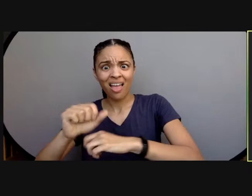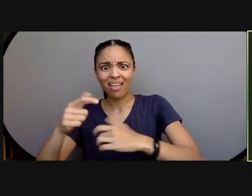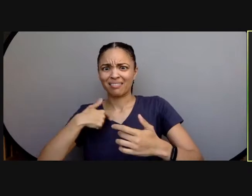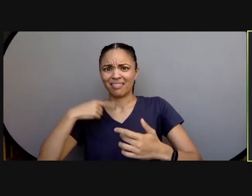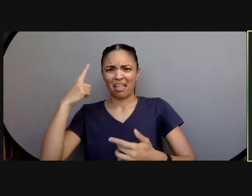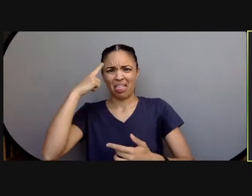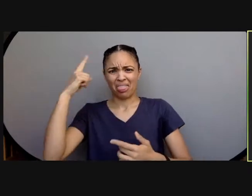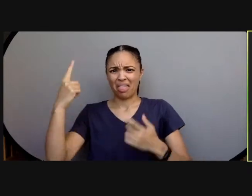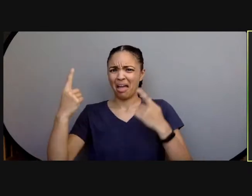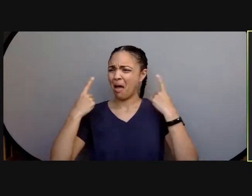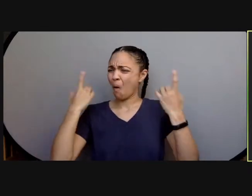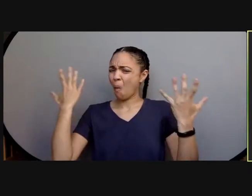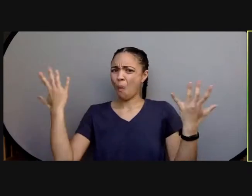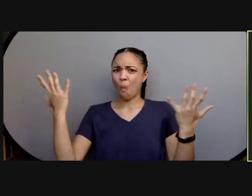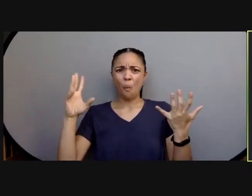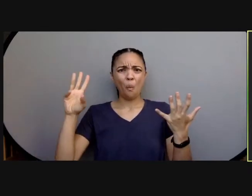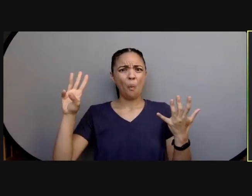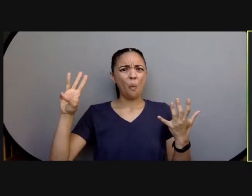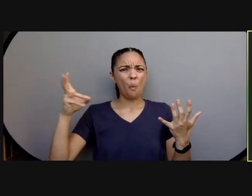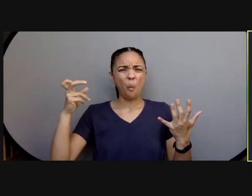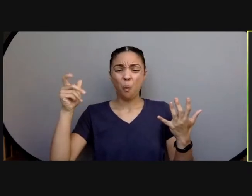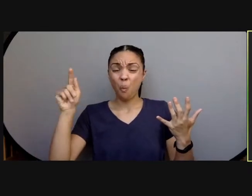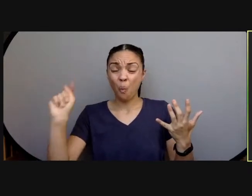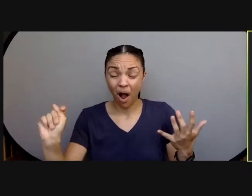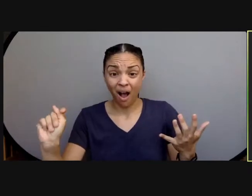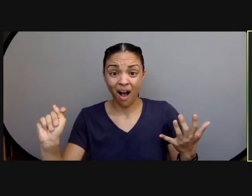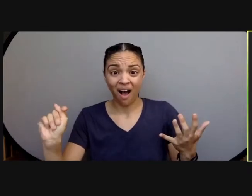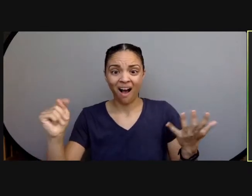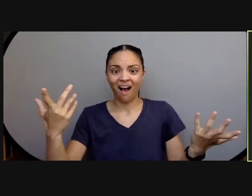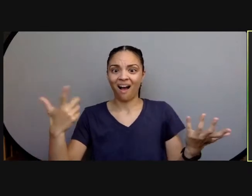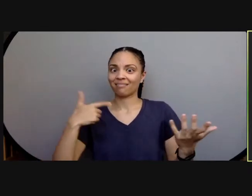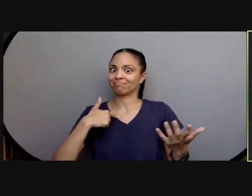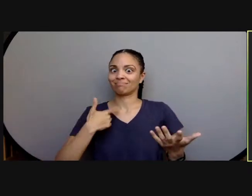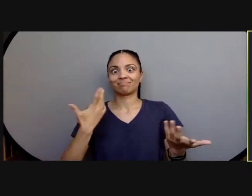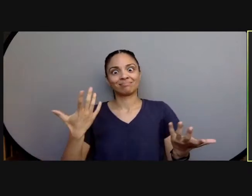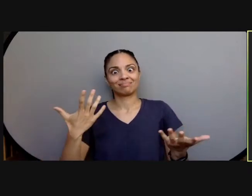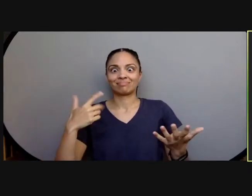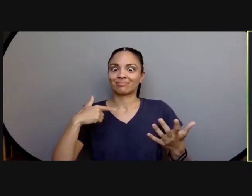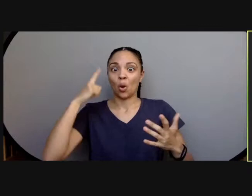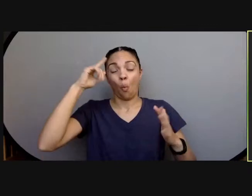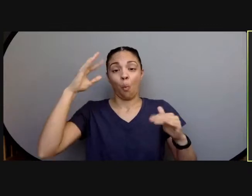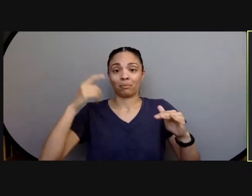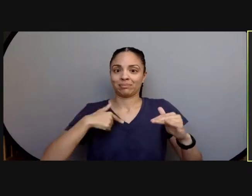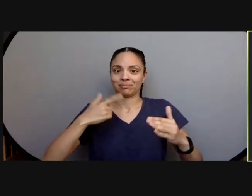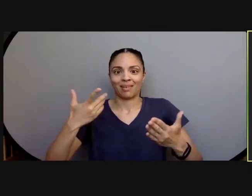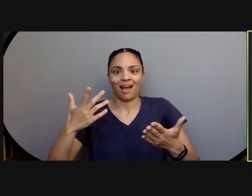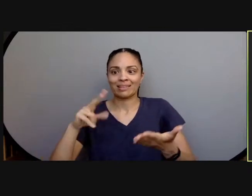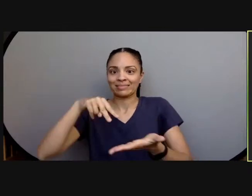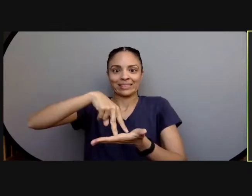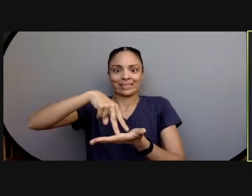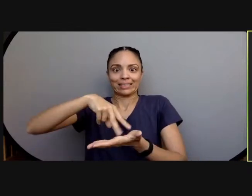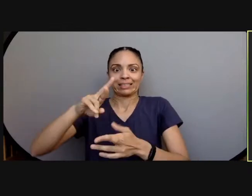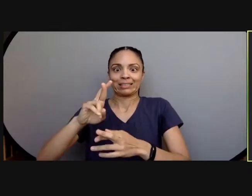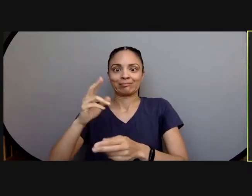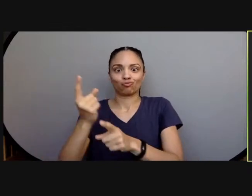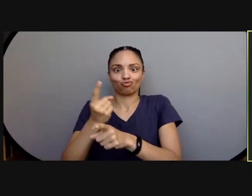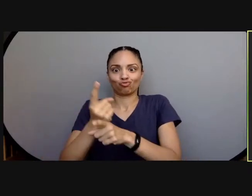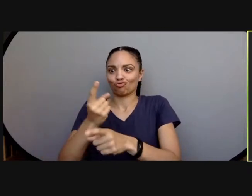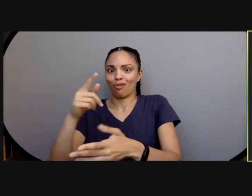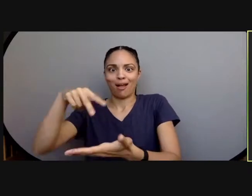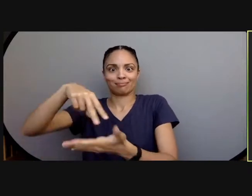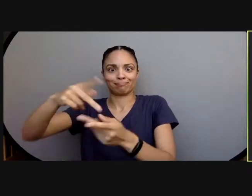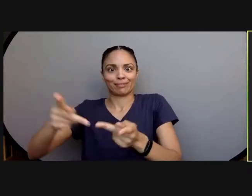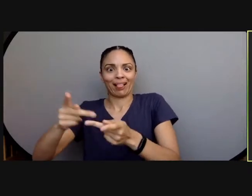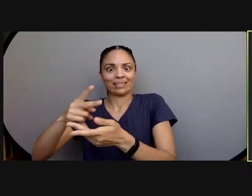here? Let me just figure something out. You know what I mean? Like, stand in the right place at the least. And luckily, me growing up in church, you know, that's where my foundation